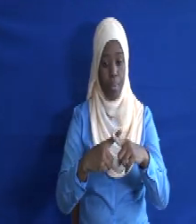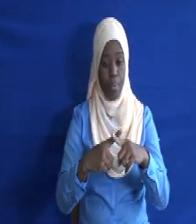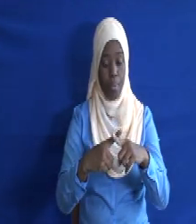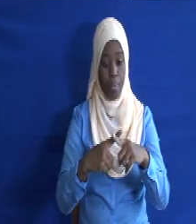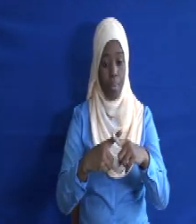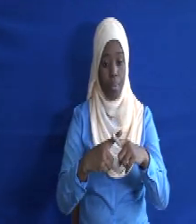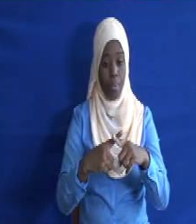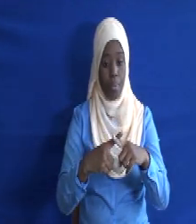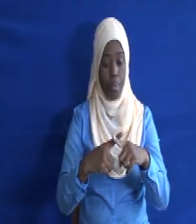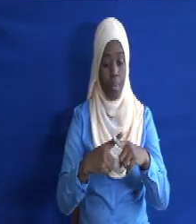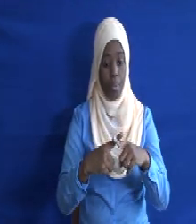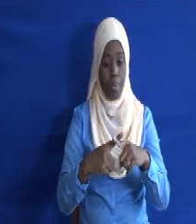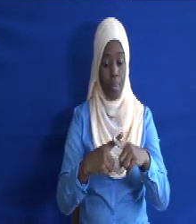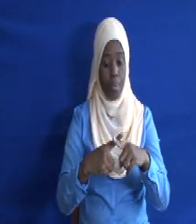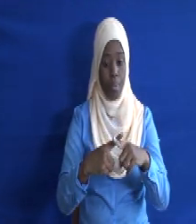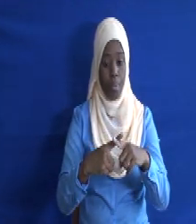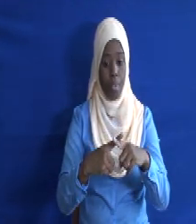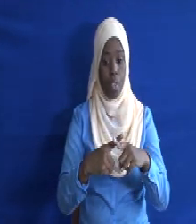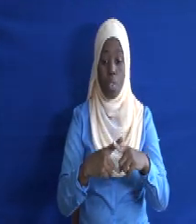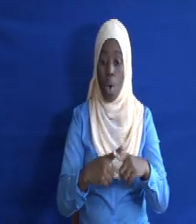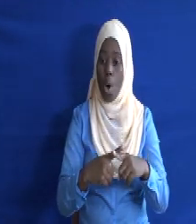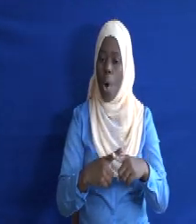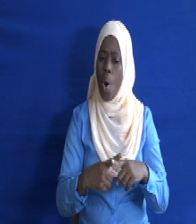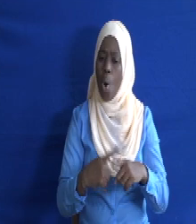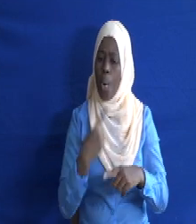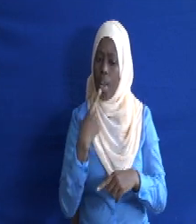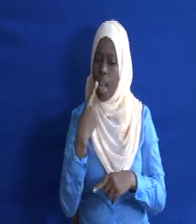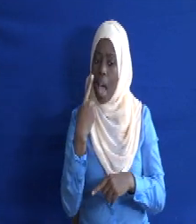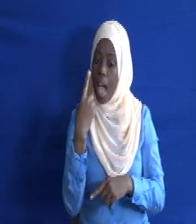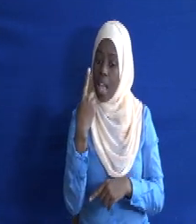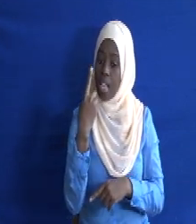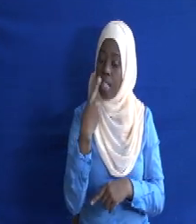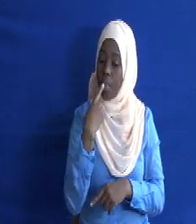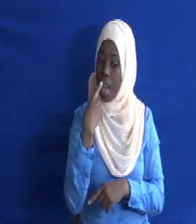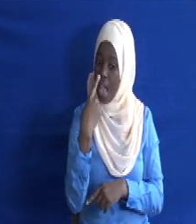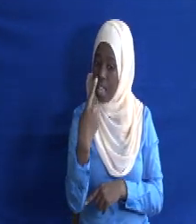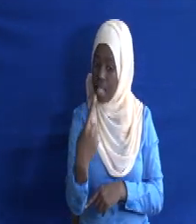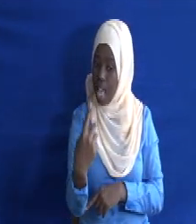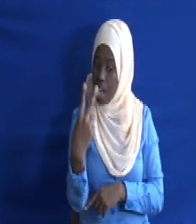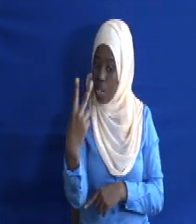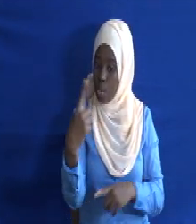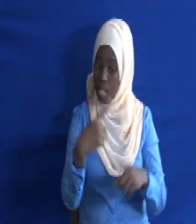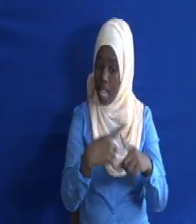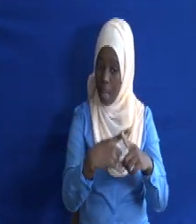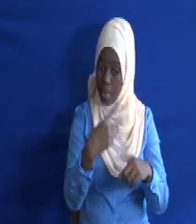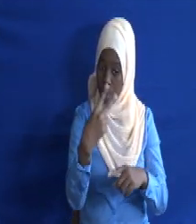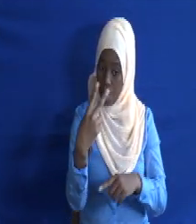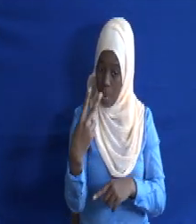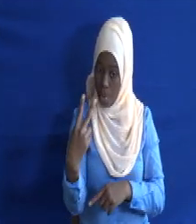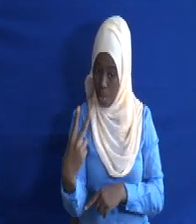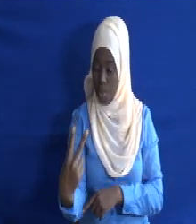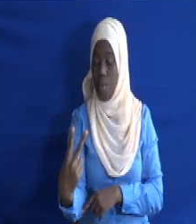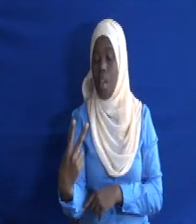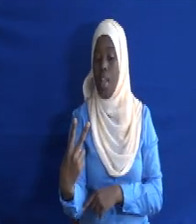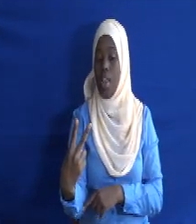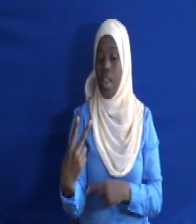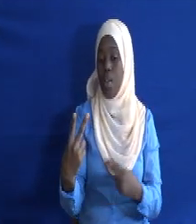What is 2 times 1? It is 2. So when I say 2 times 1, it means that we clap